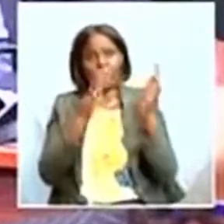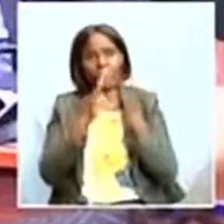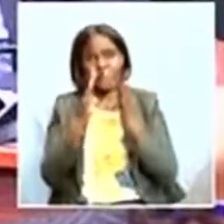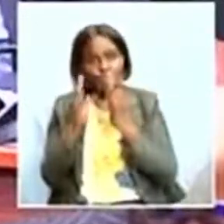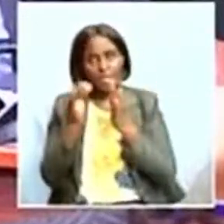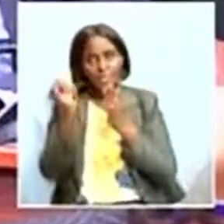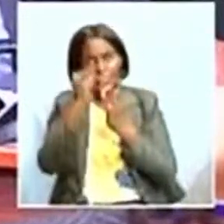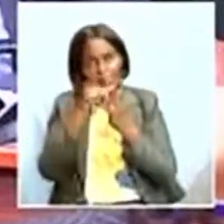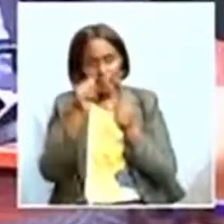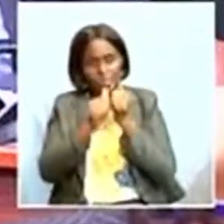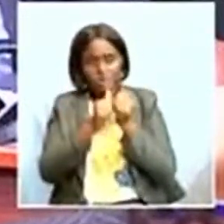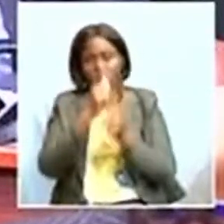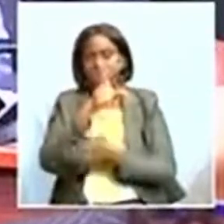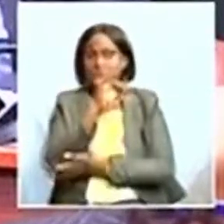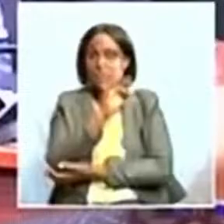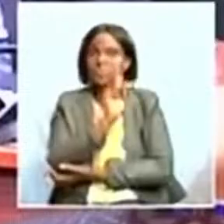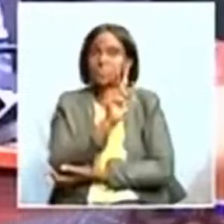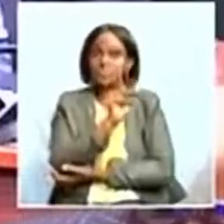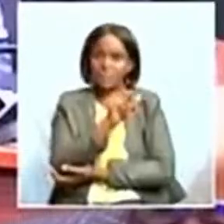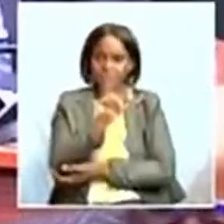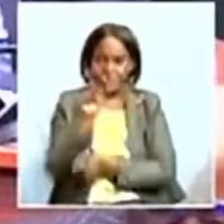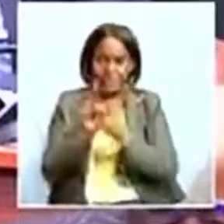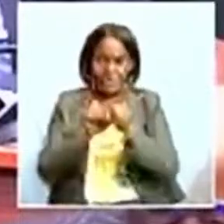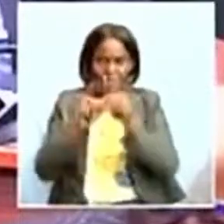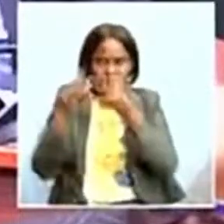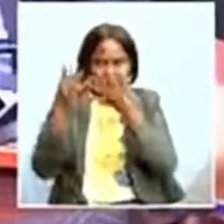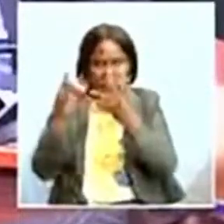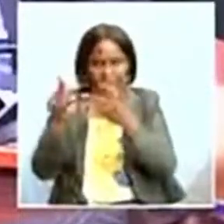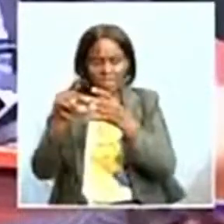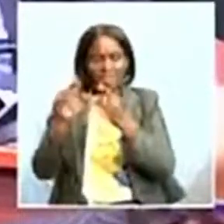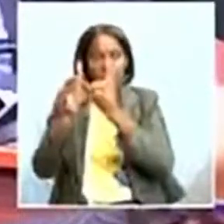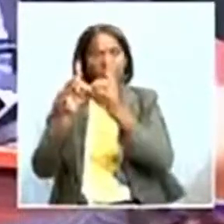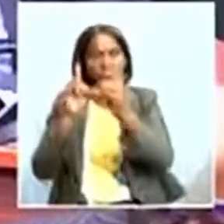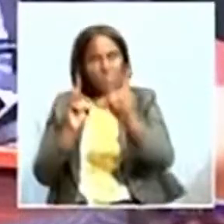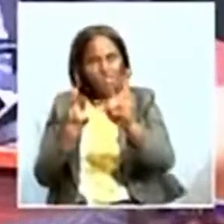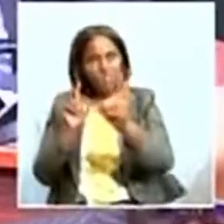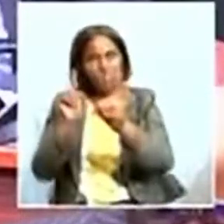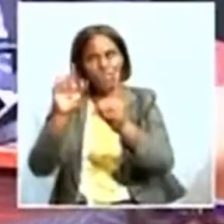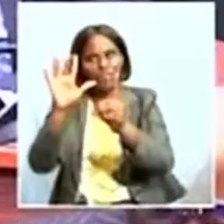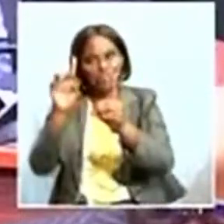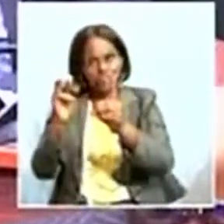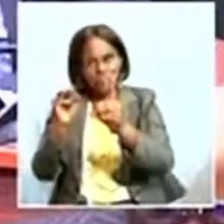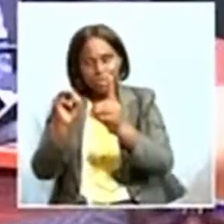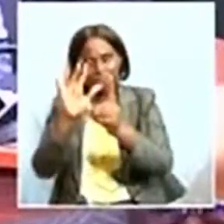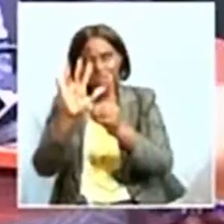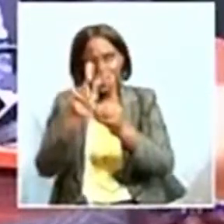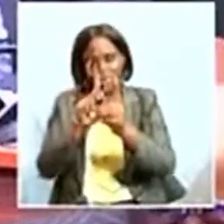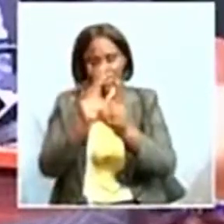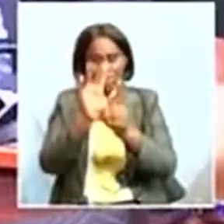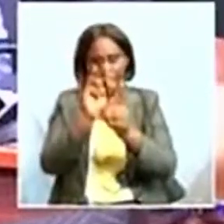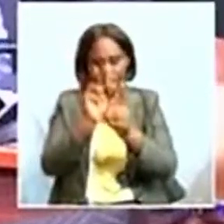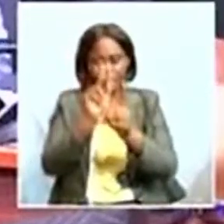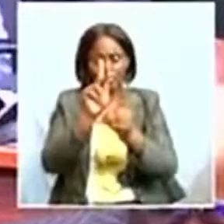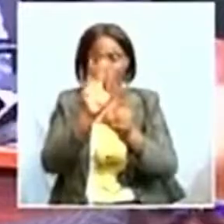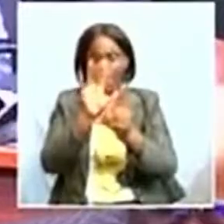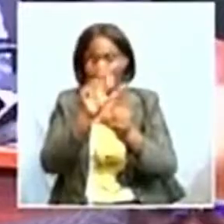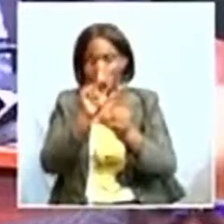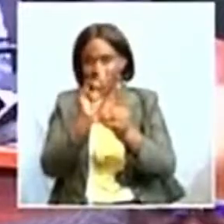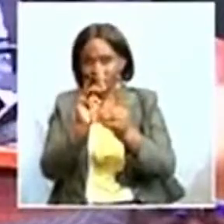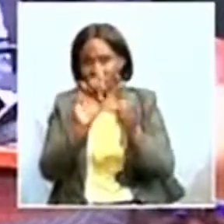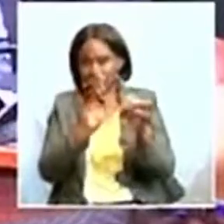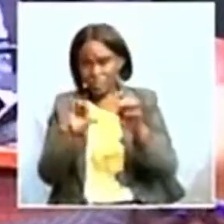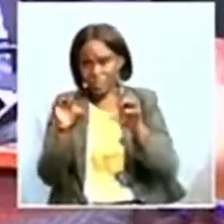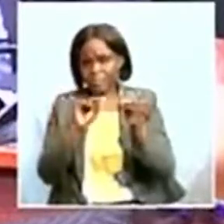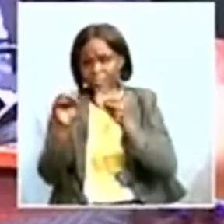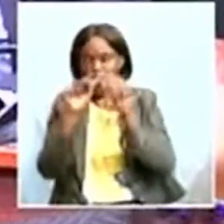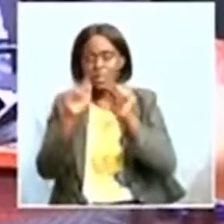That school, which is 17 kilometers, we have given it. The proximity of 5 kilometers, children can afford to move. Even